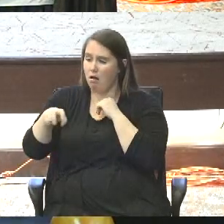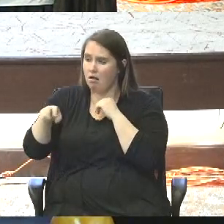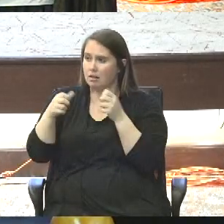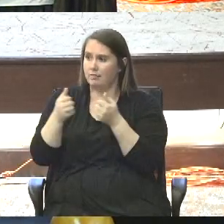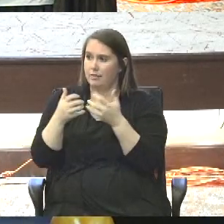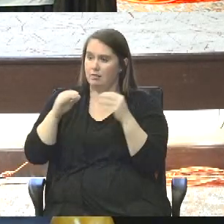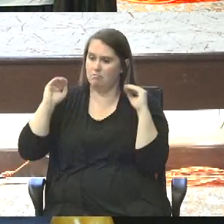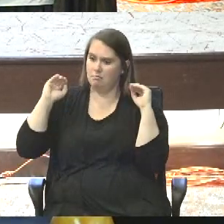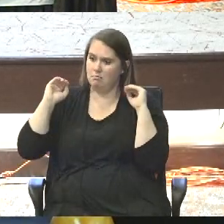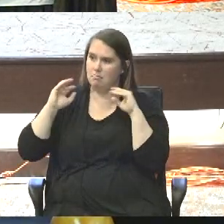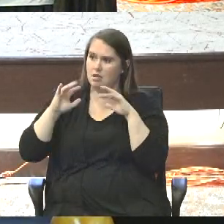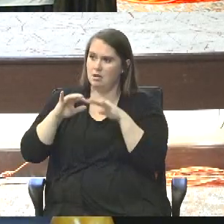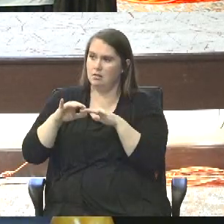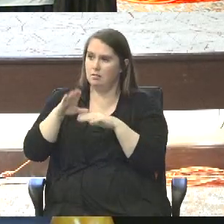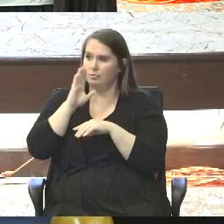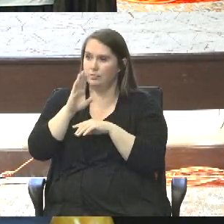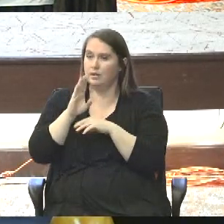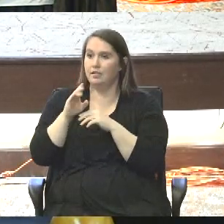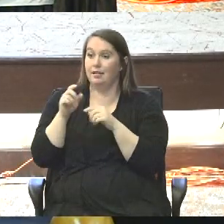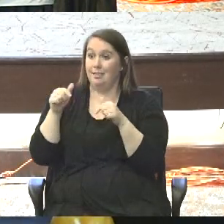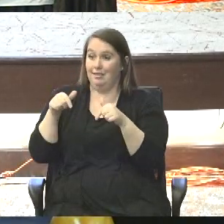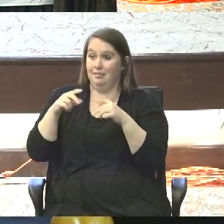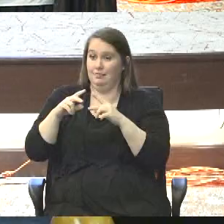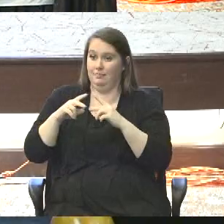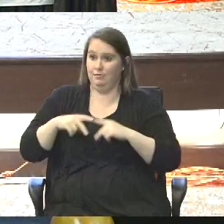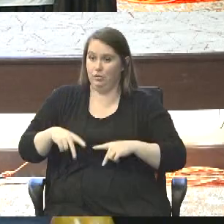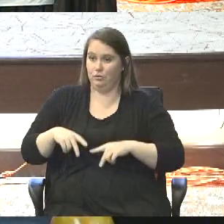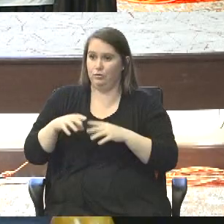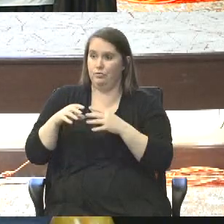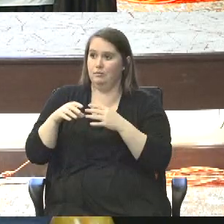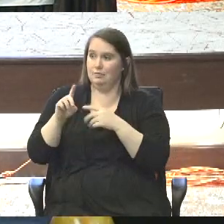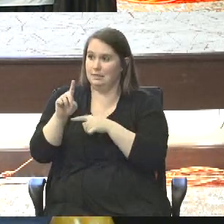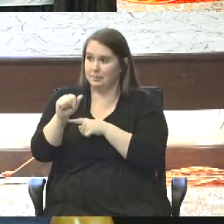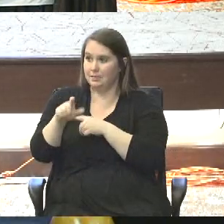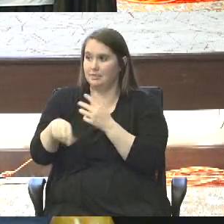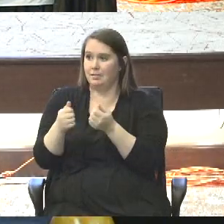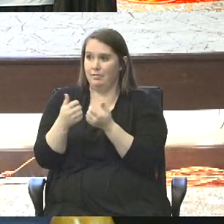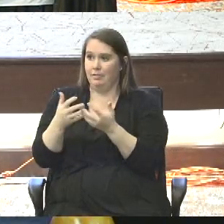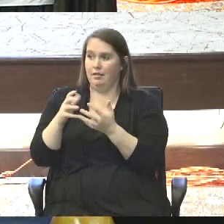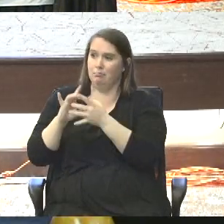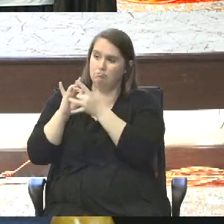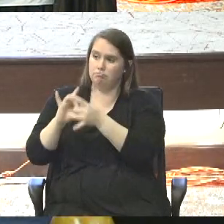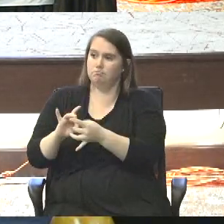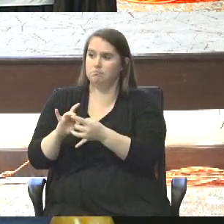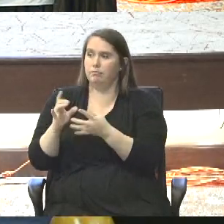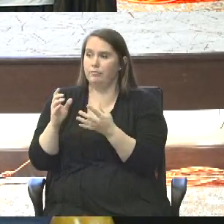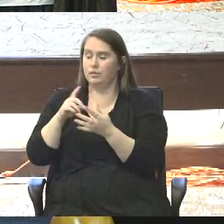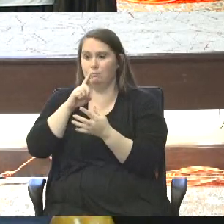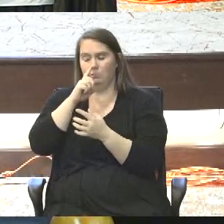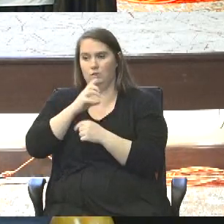originally it was for diverse physical abilities and their families, and it's kind of grown into this really cool